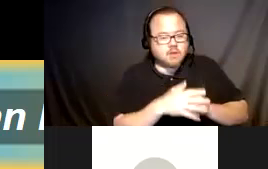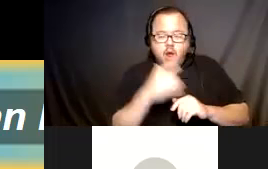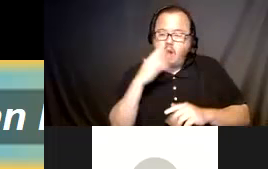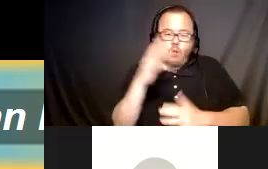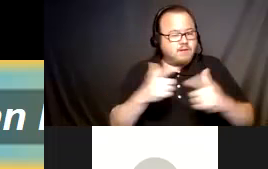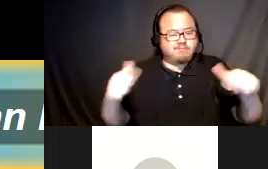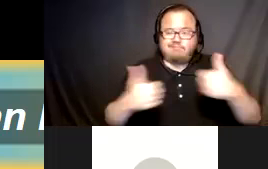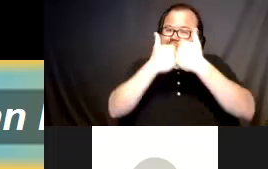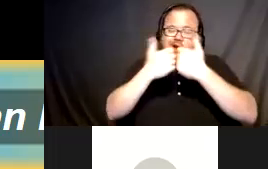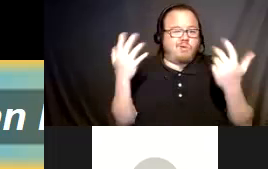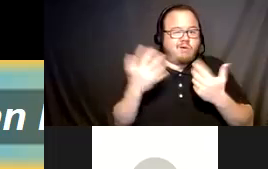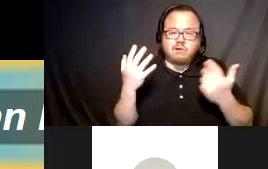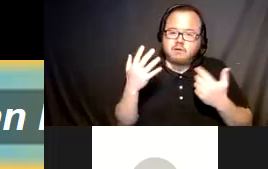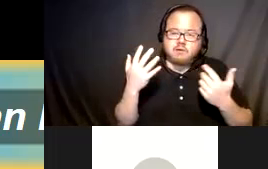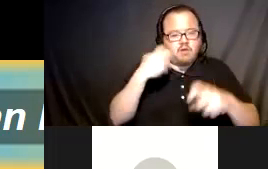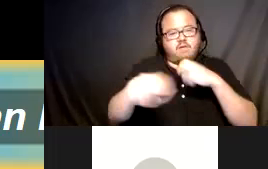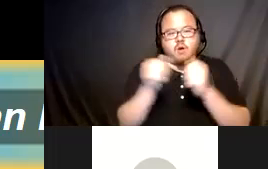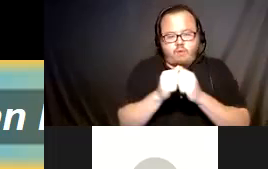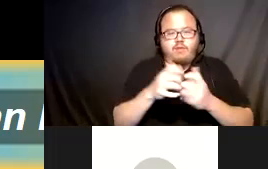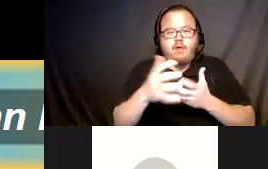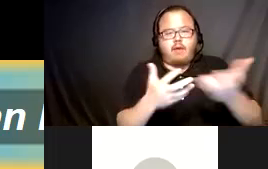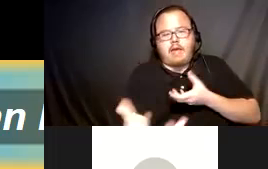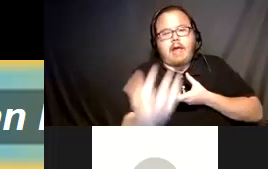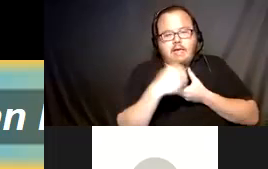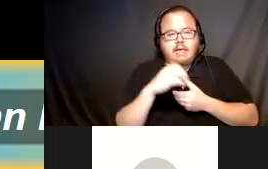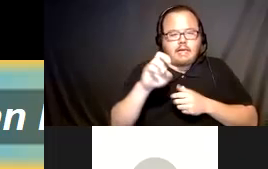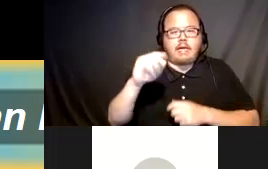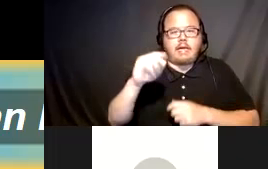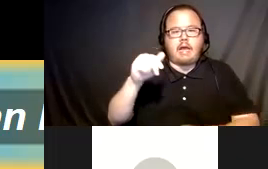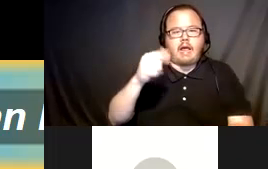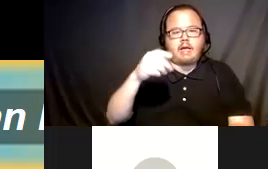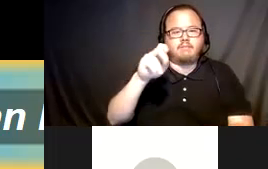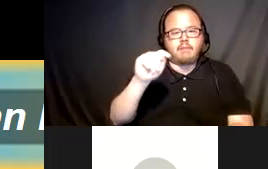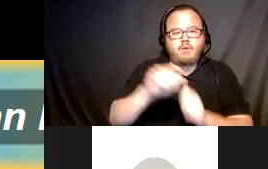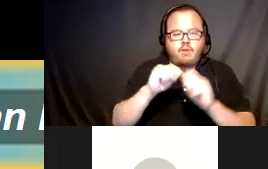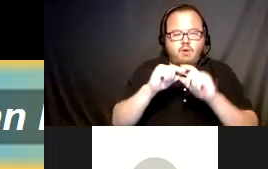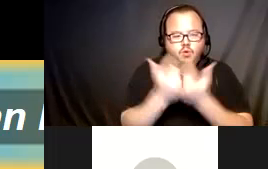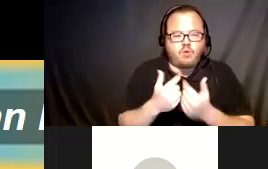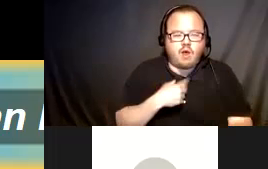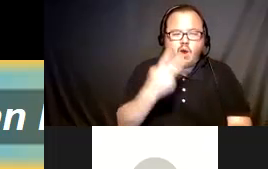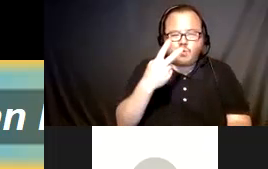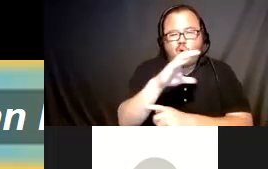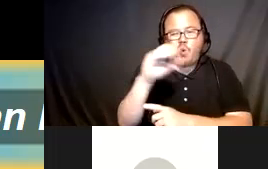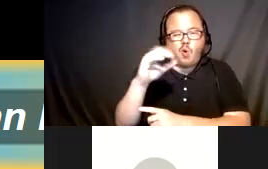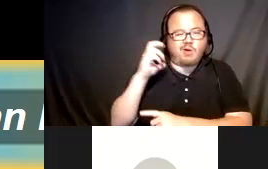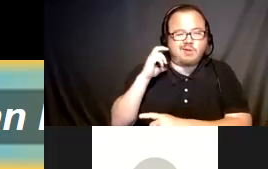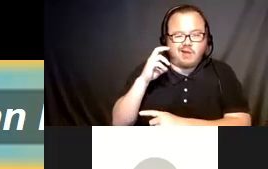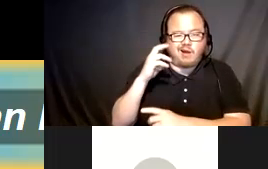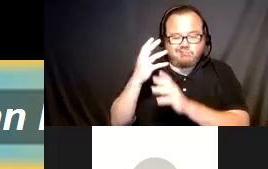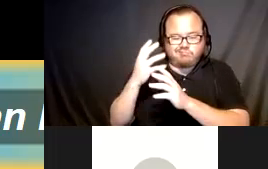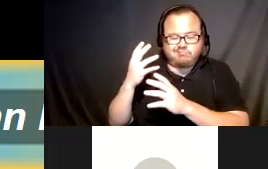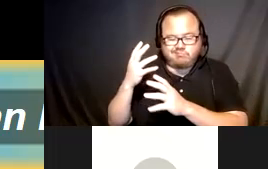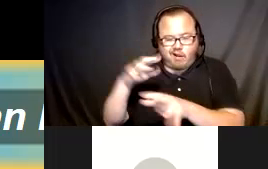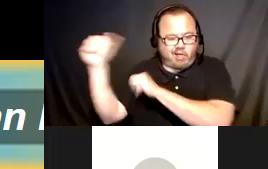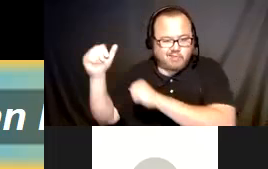been difficulty with engagement with the group. We've lost our 2 co-chairs and also saw a significant reduction